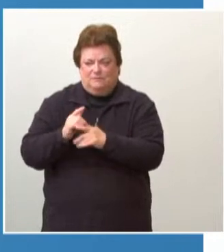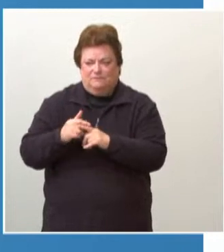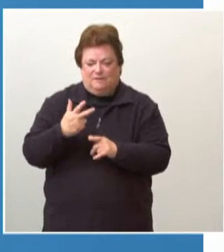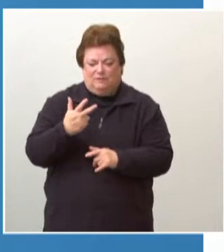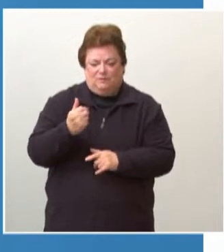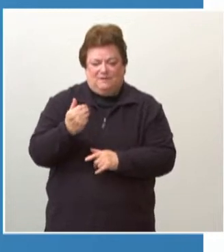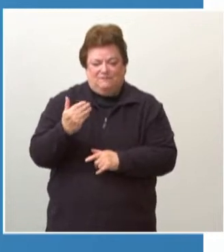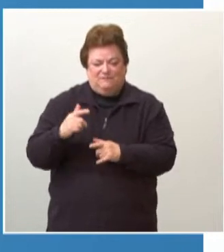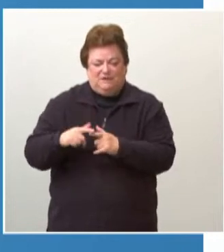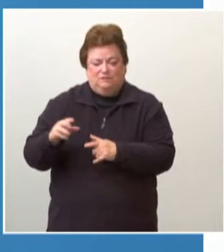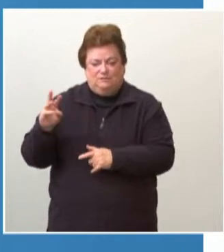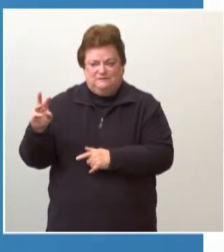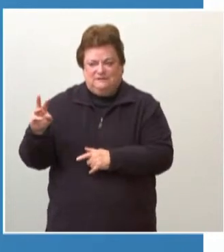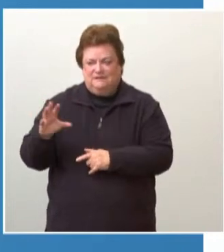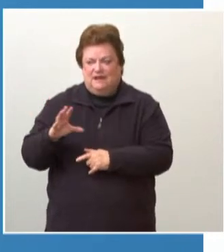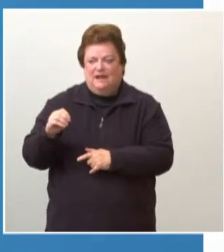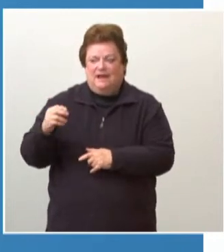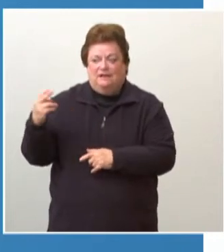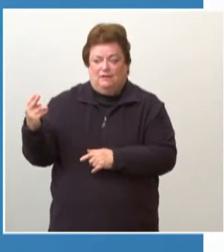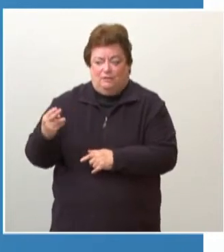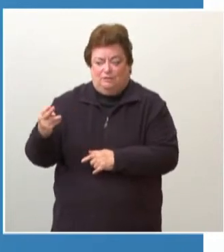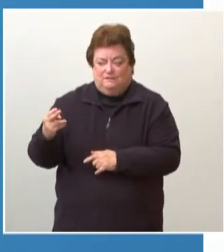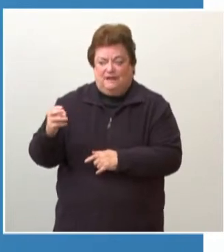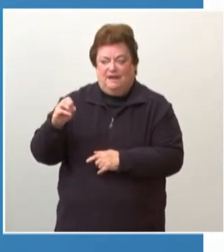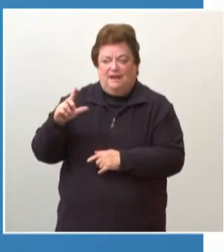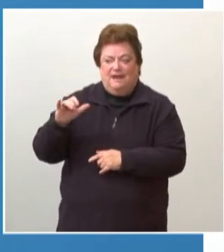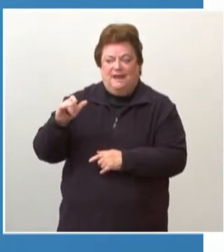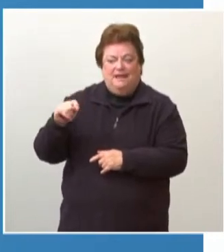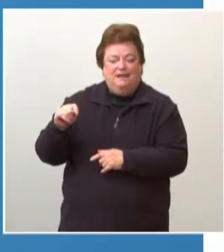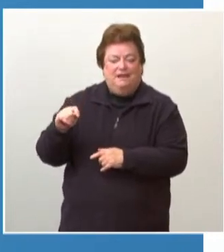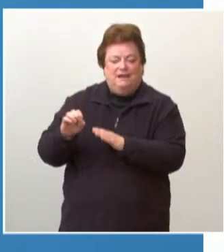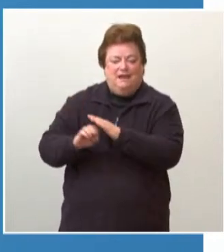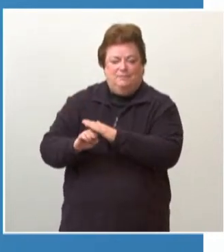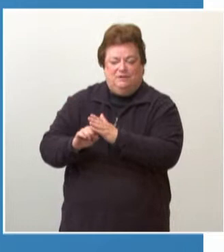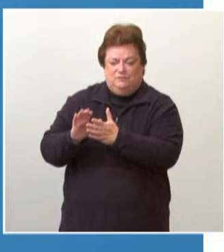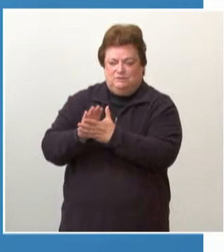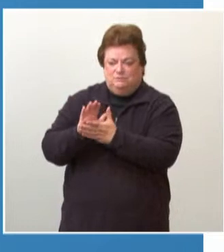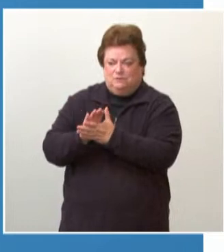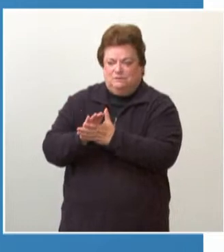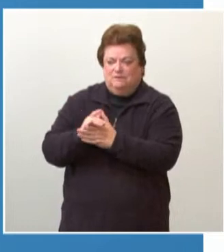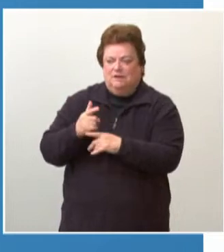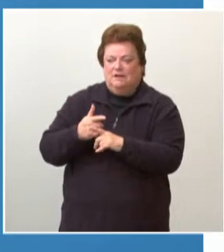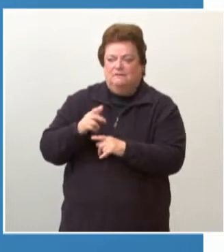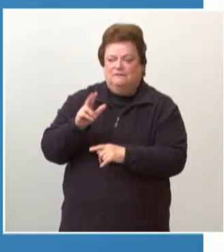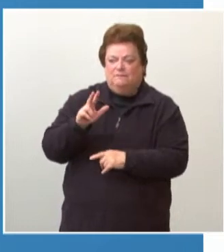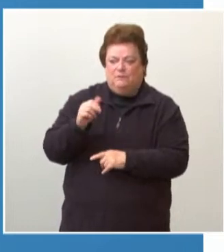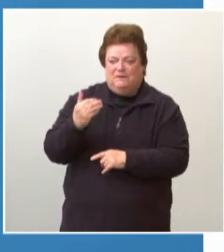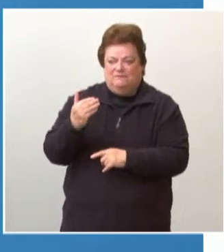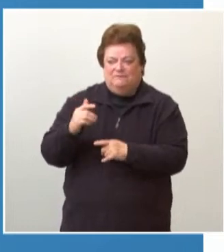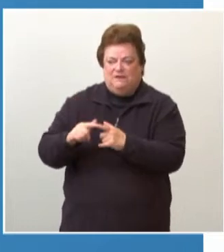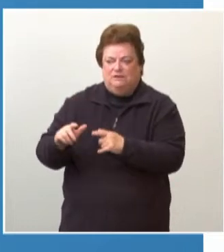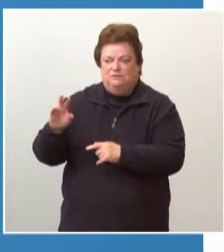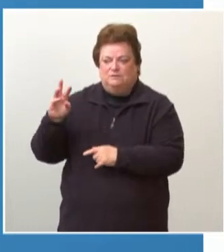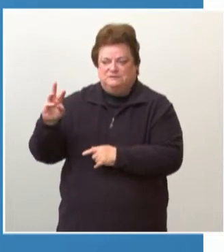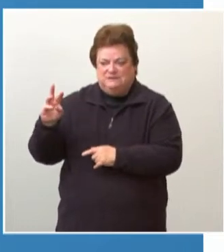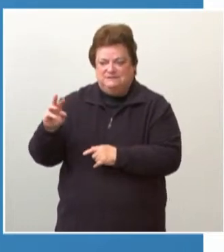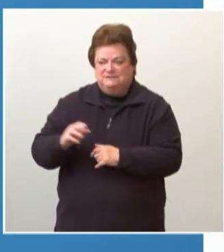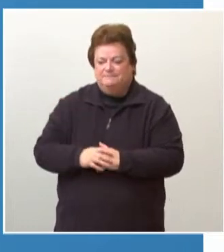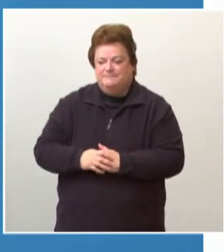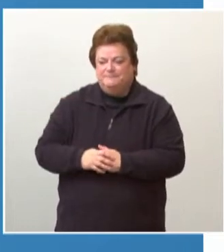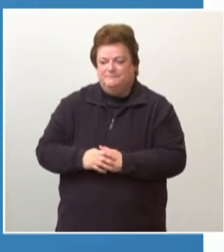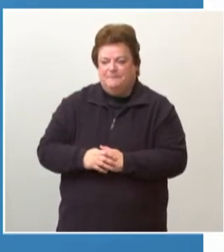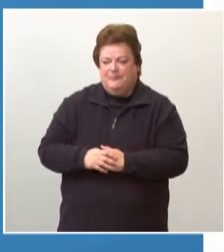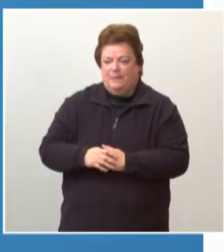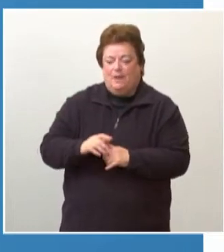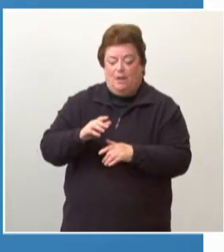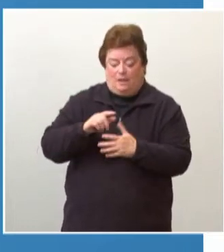3:15 to 6 p.m. And on Thursday, we'll be at Elliott Elementary School from 3:15 to 6 p.m.